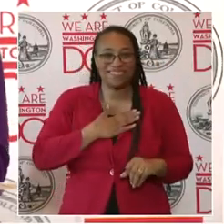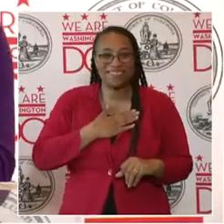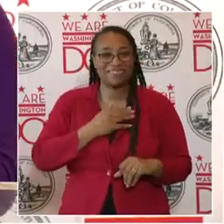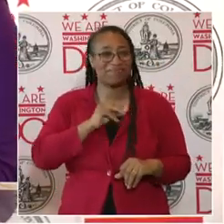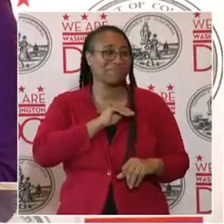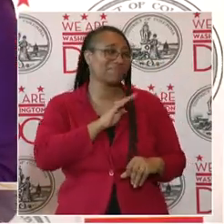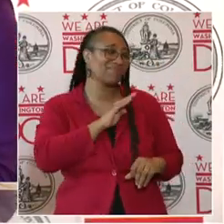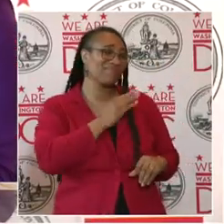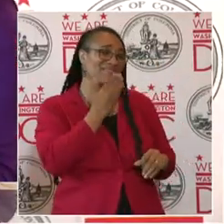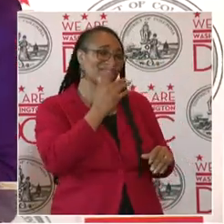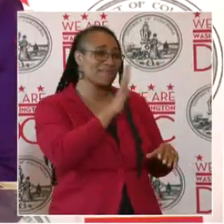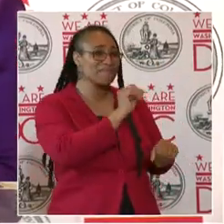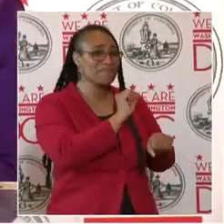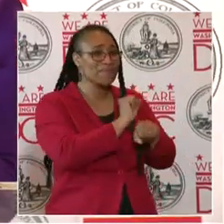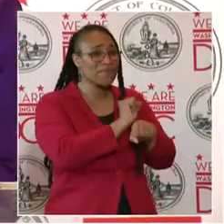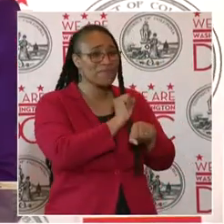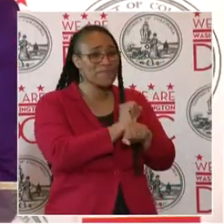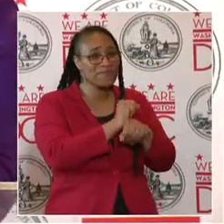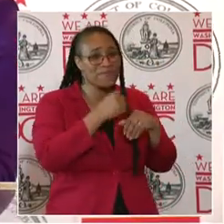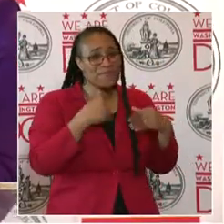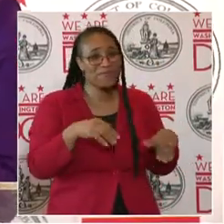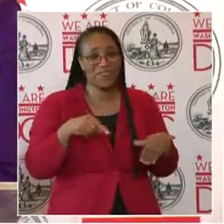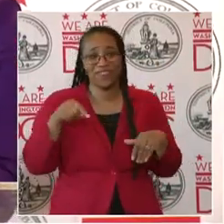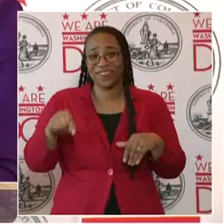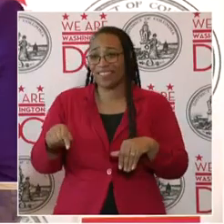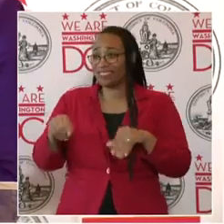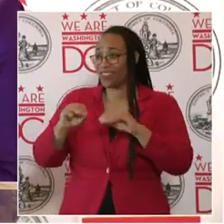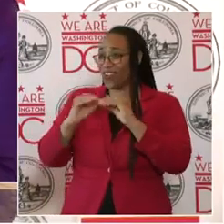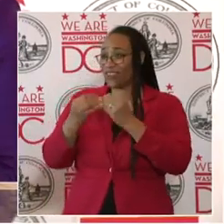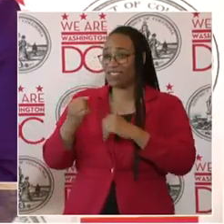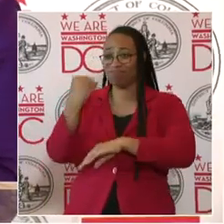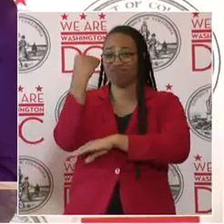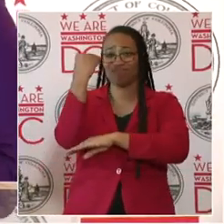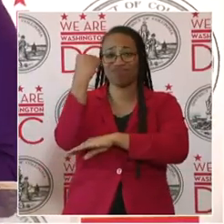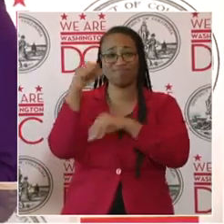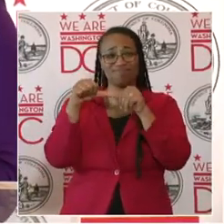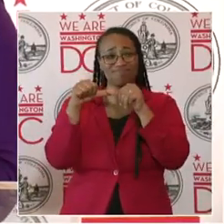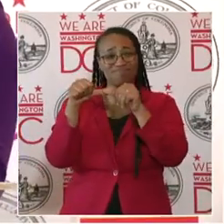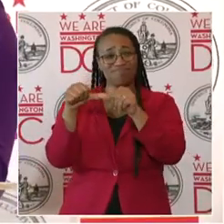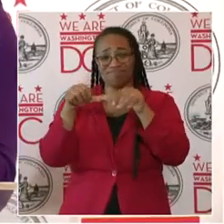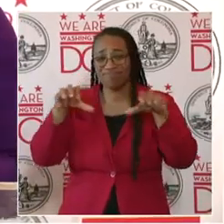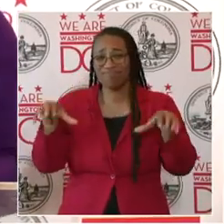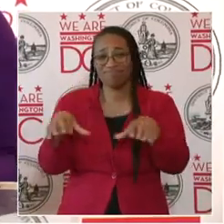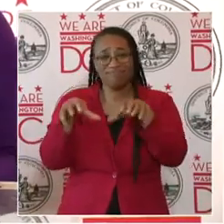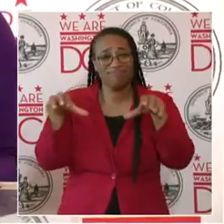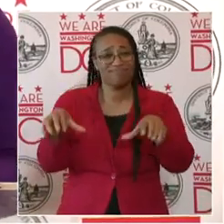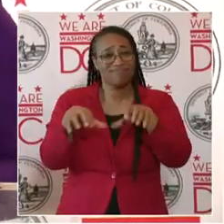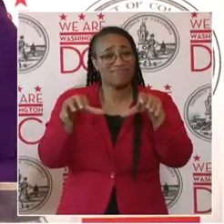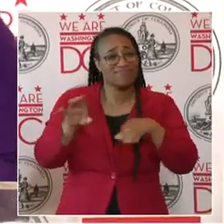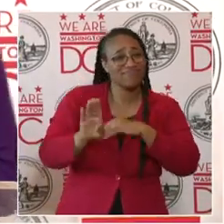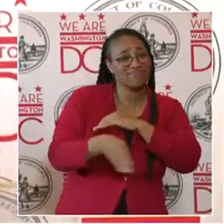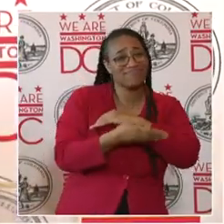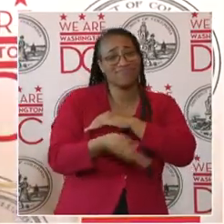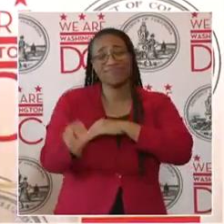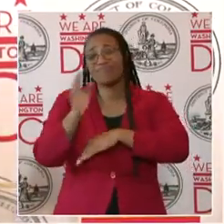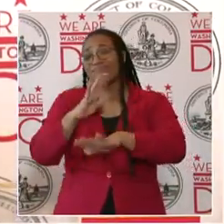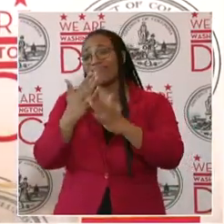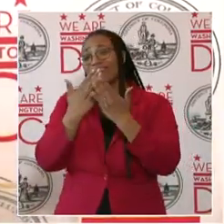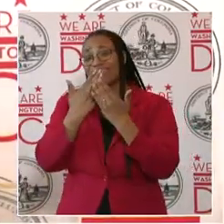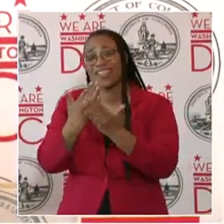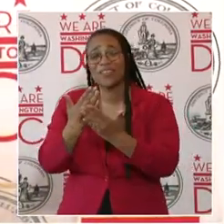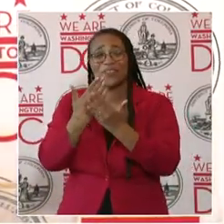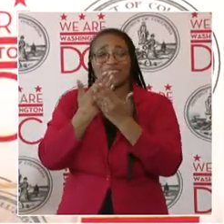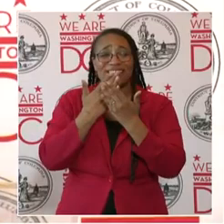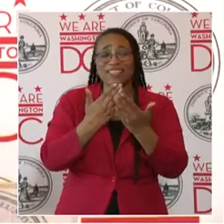doing. Thank you to this office for keeping the work alive, and I'm just so happy to be here. Appreciate it. Thank you so much.